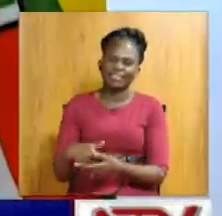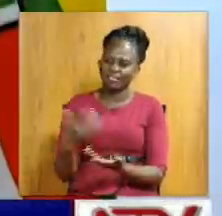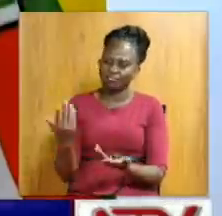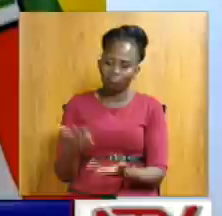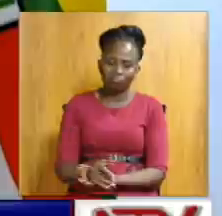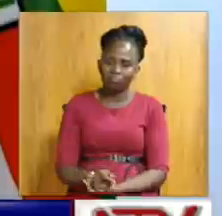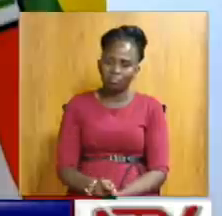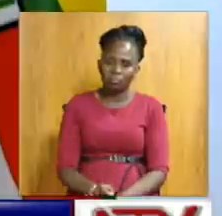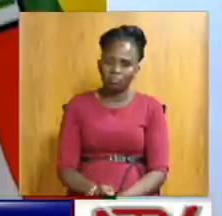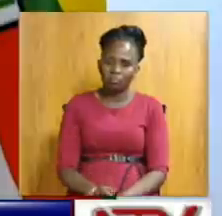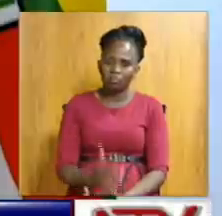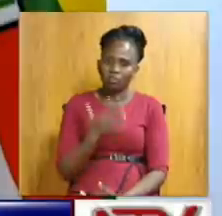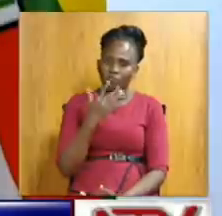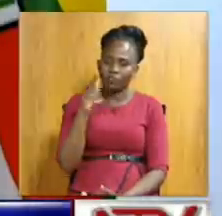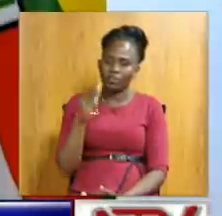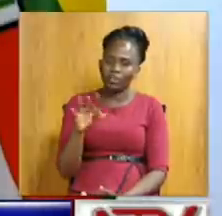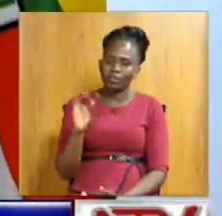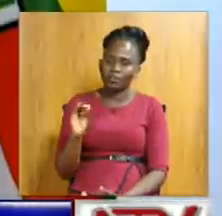morning.